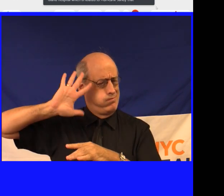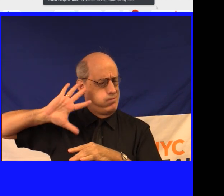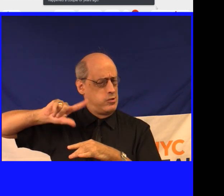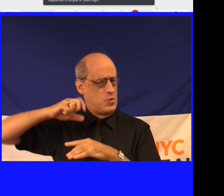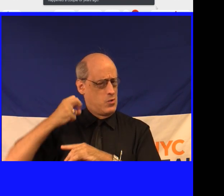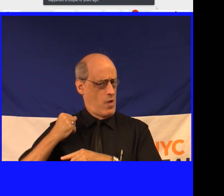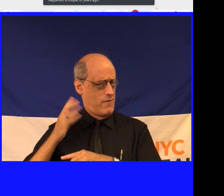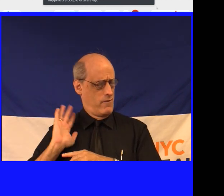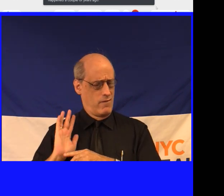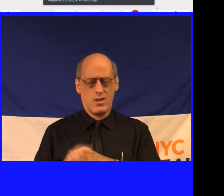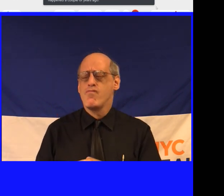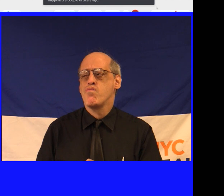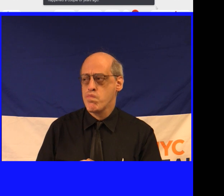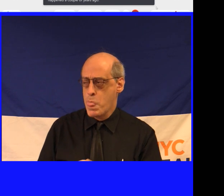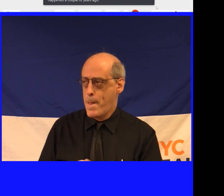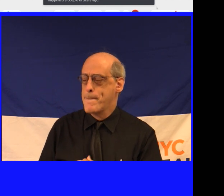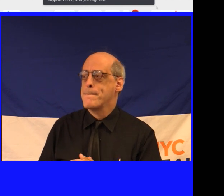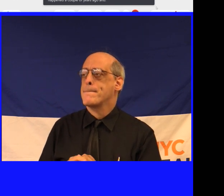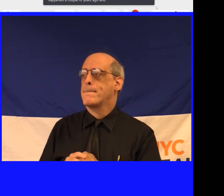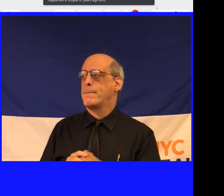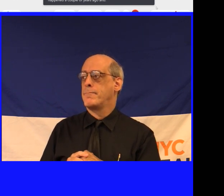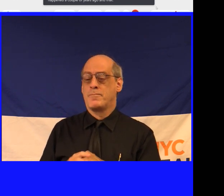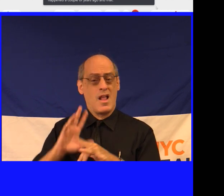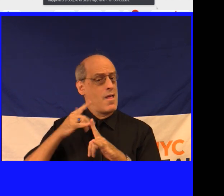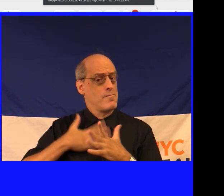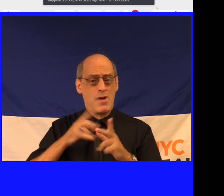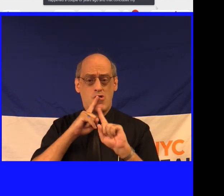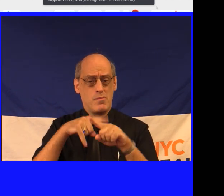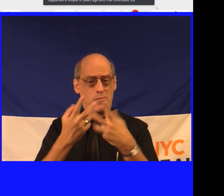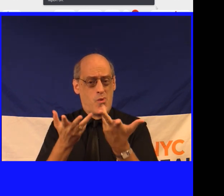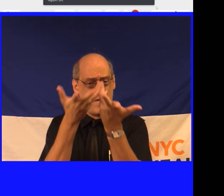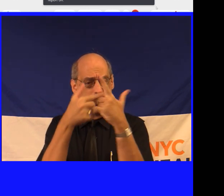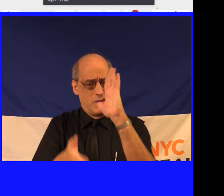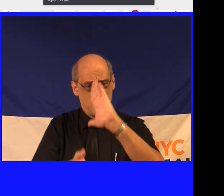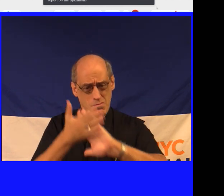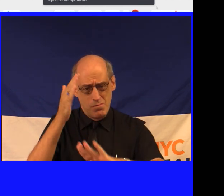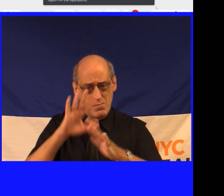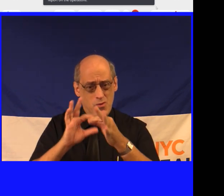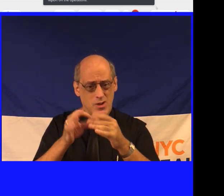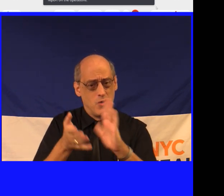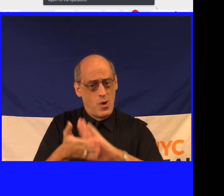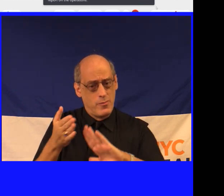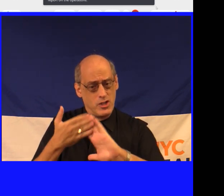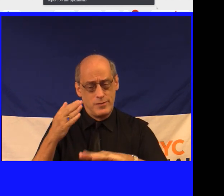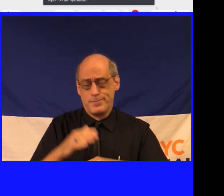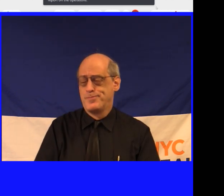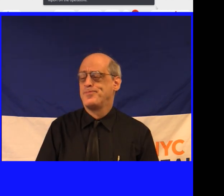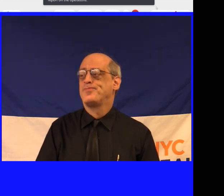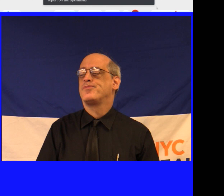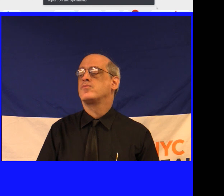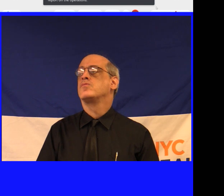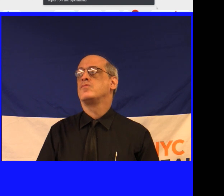ago. And that concludes my report on the operations.